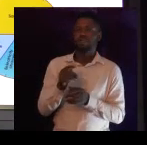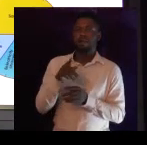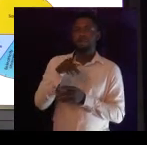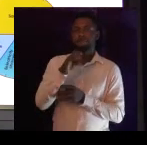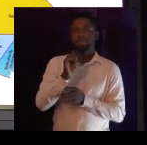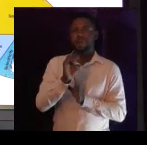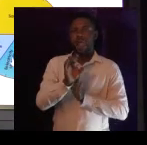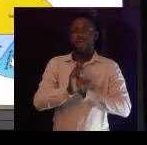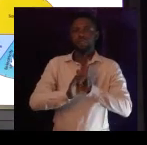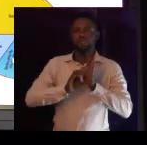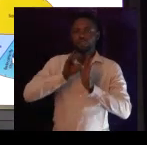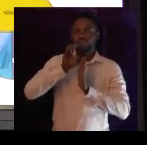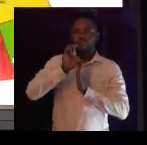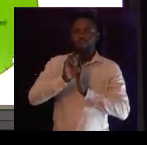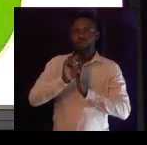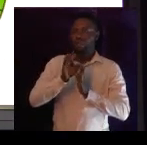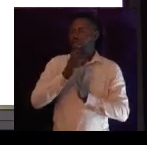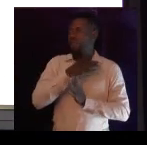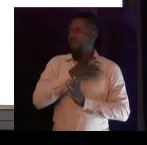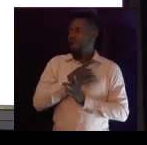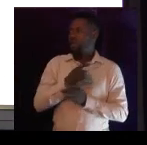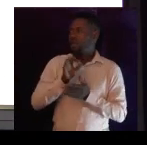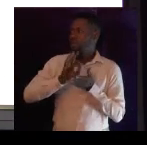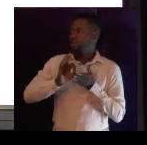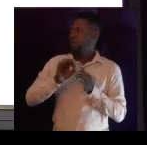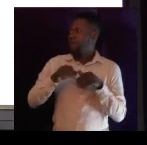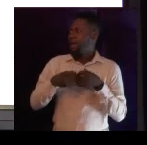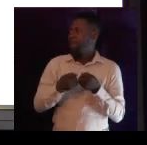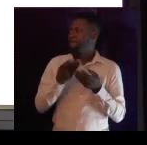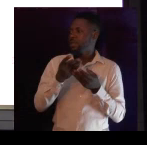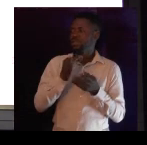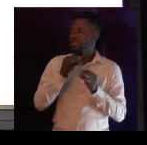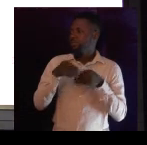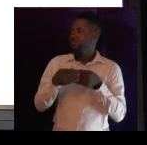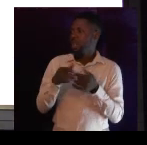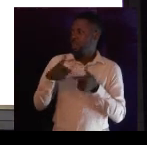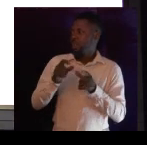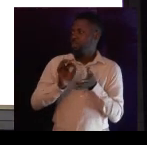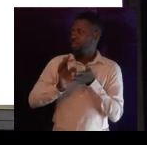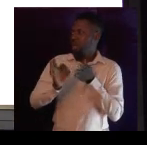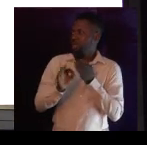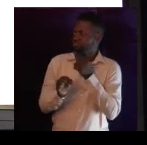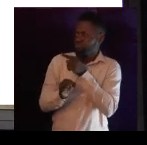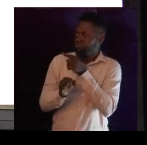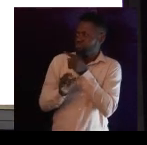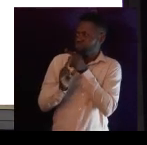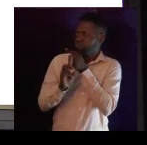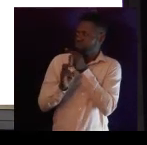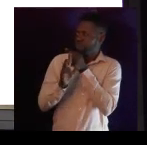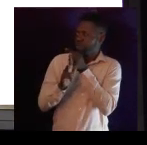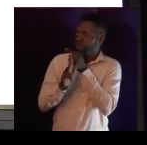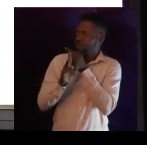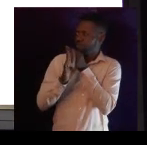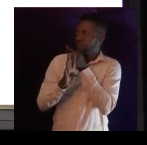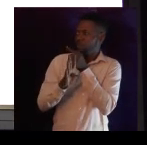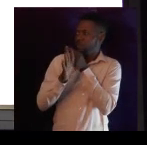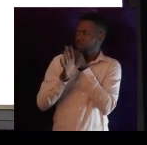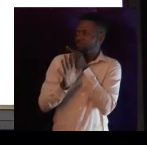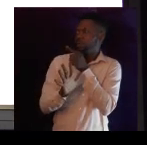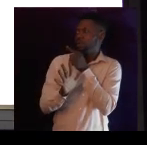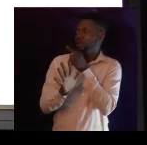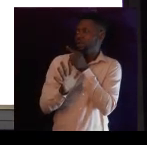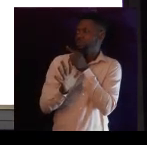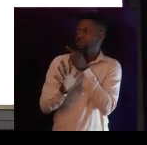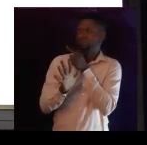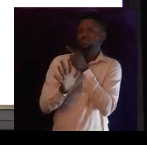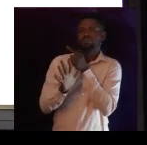pie chart and count how many is allocated for rent. Let's go. 1, 2, 3,